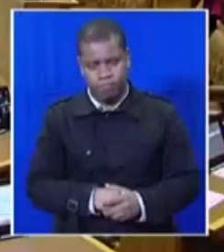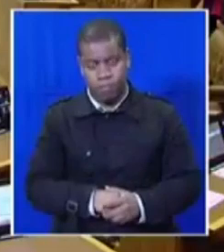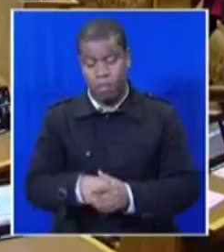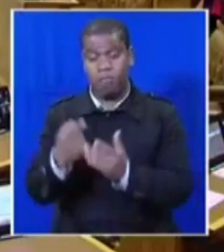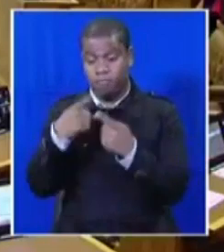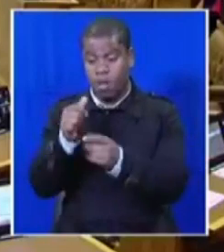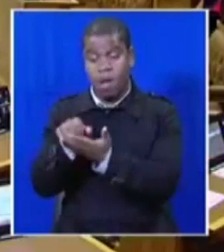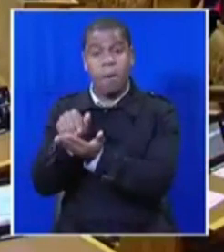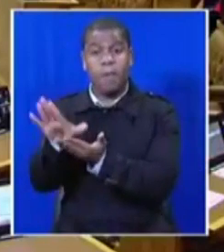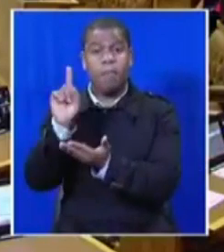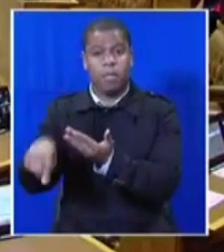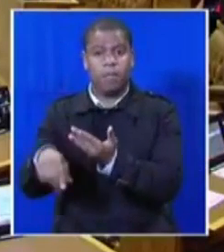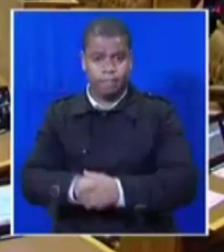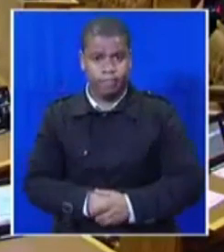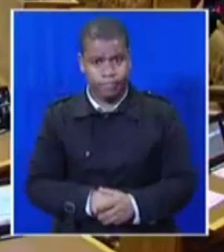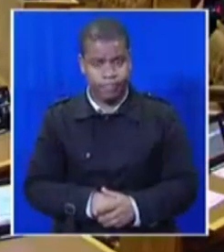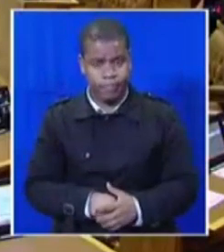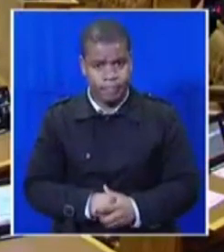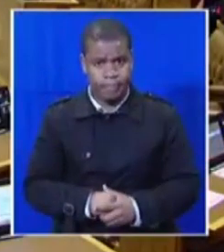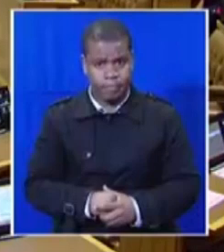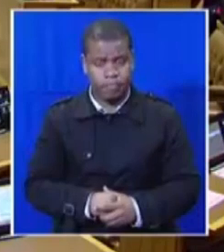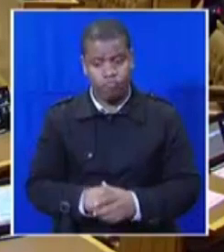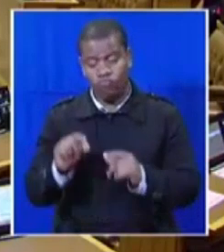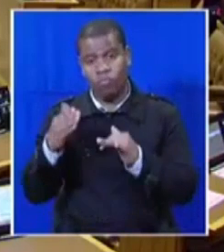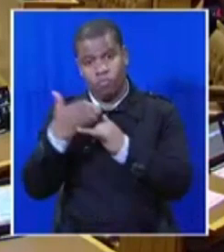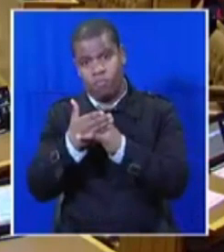Mahlangu? Point of order.